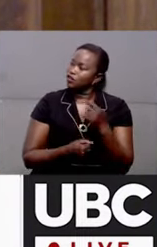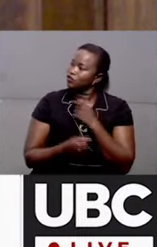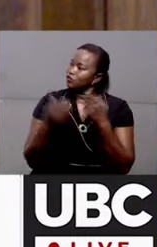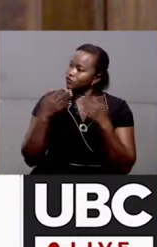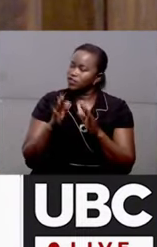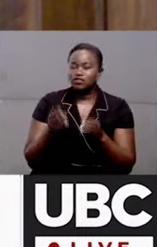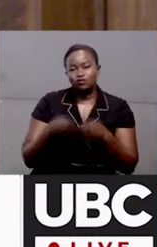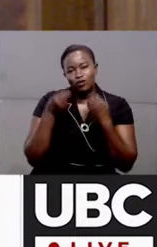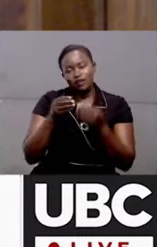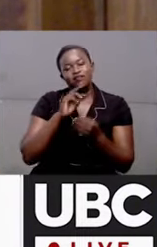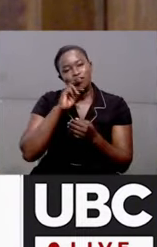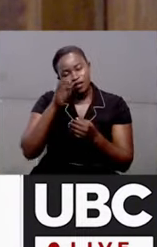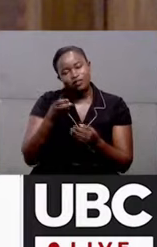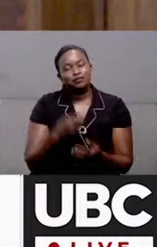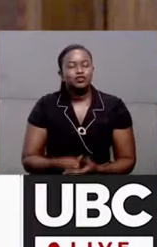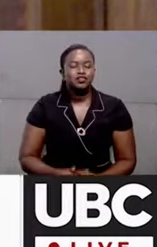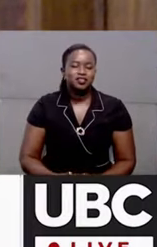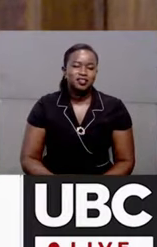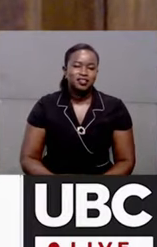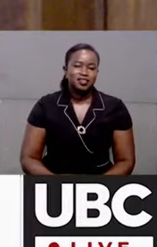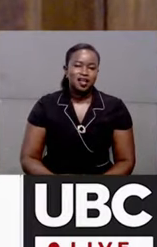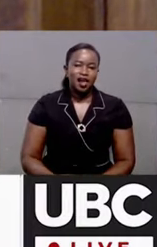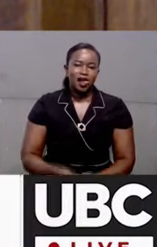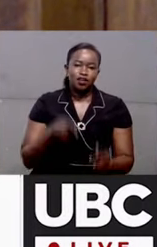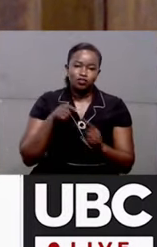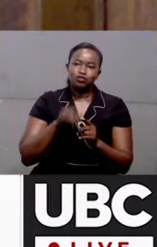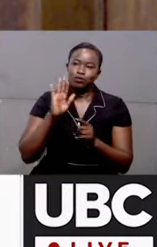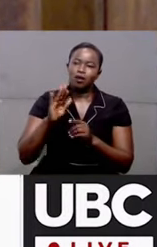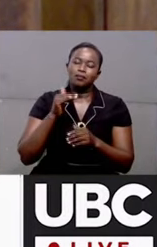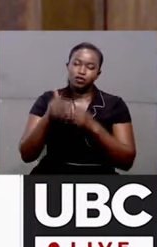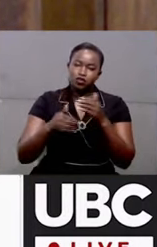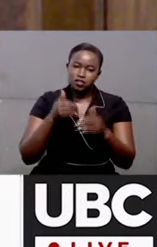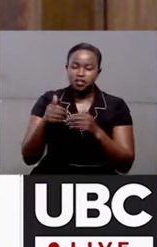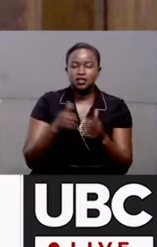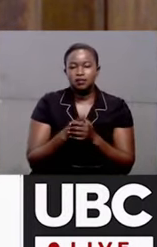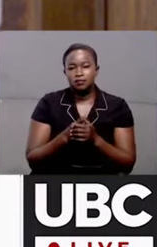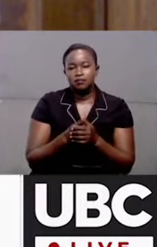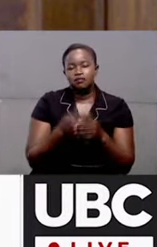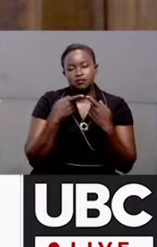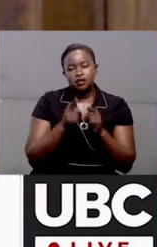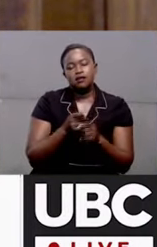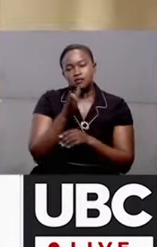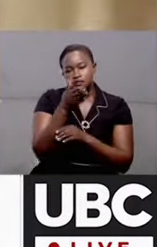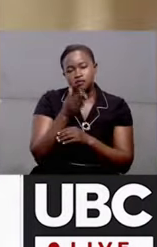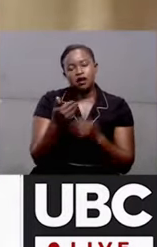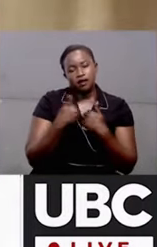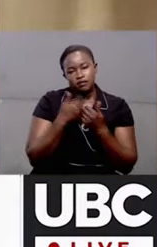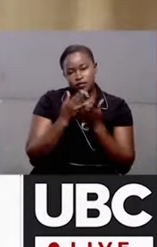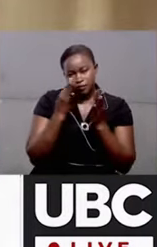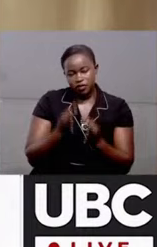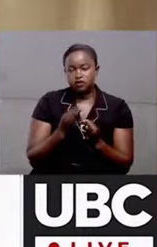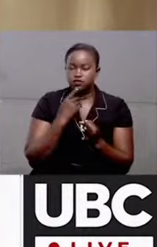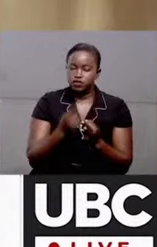You have already given a response to your procedure. But the minister has something to say.